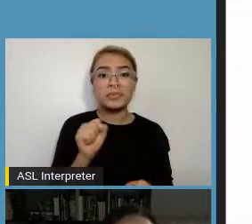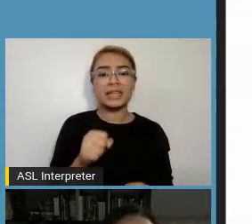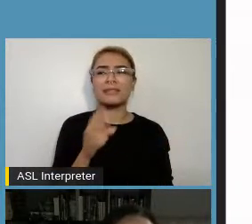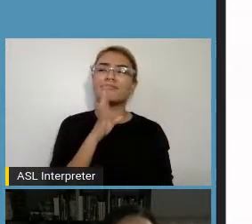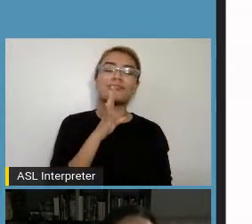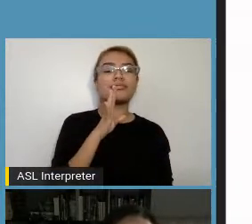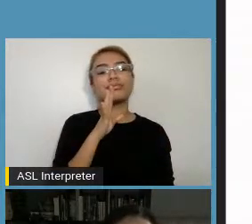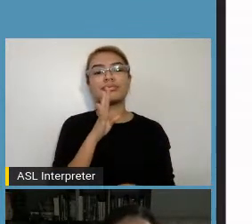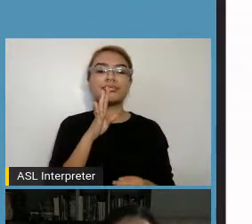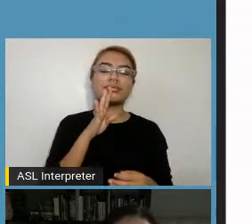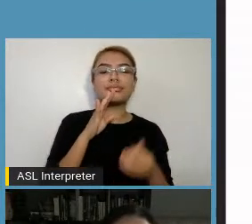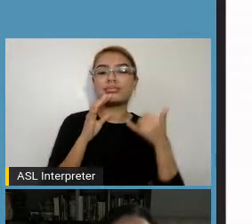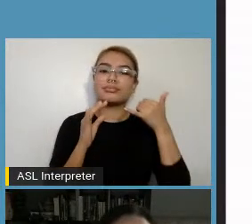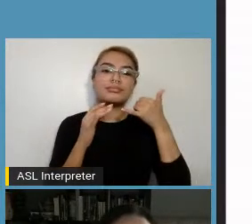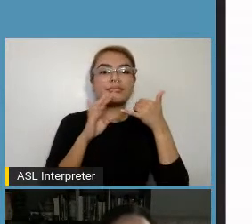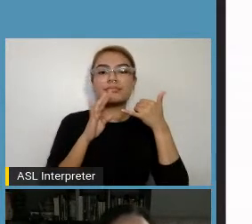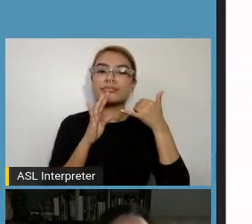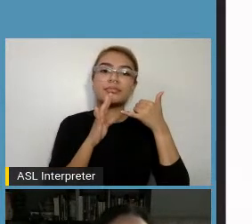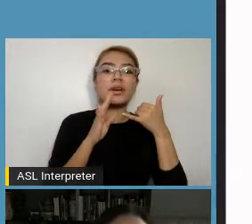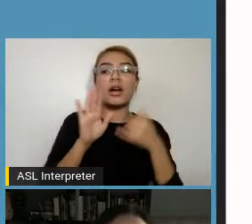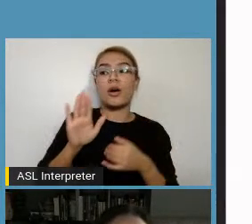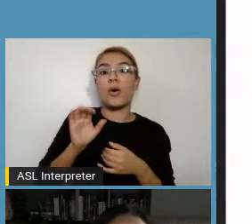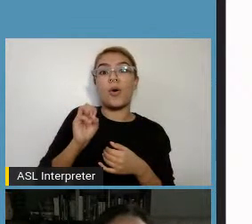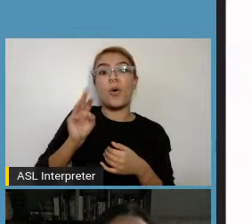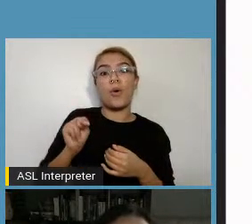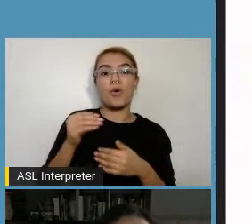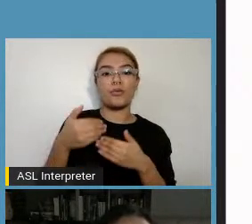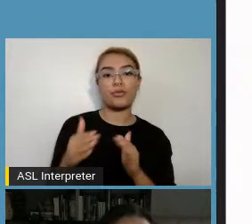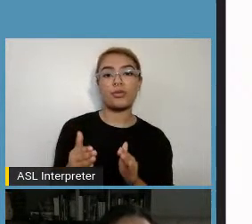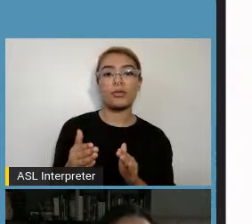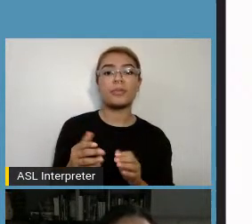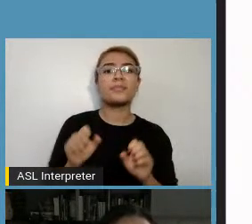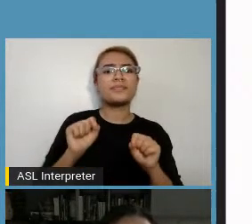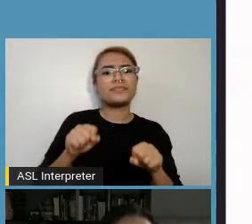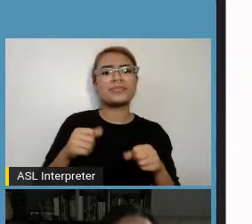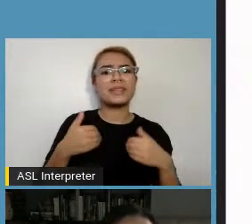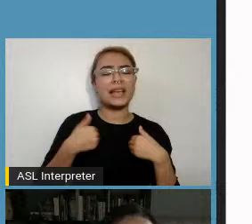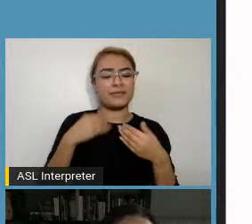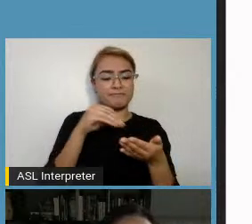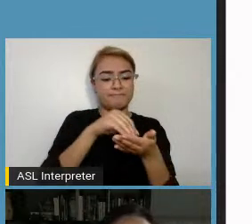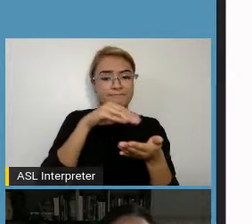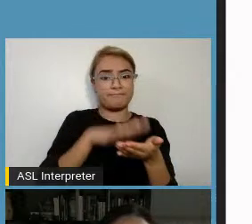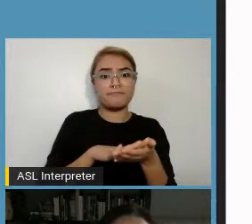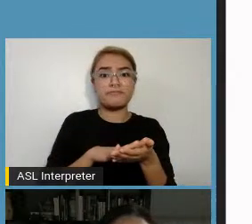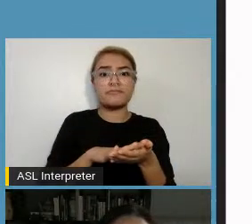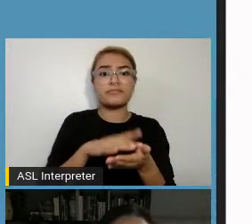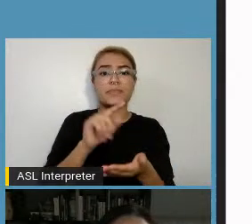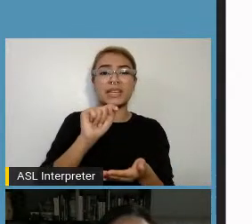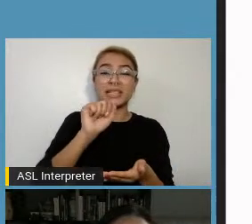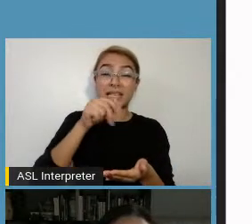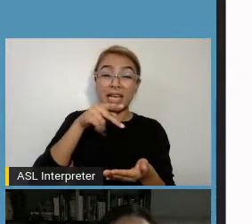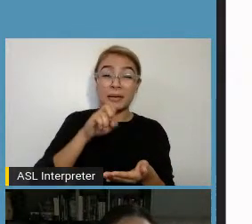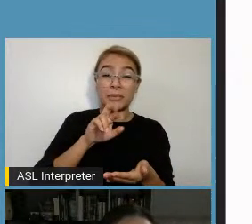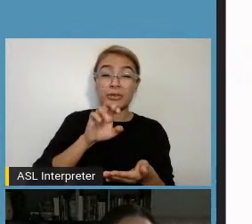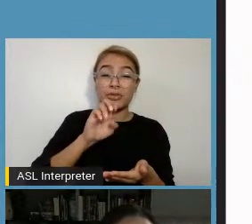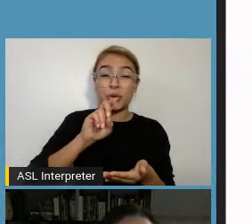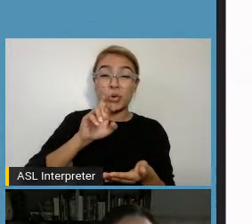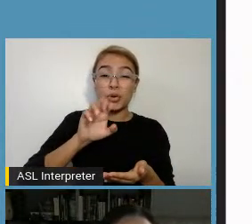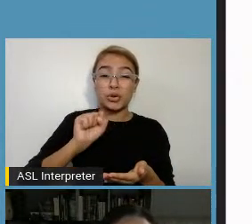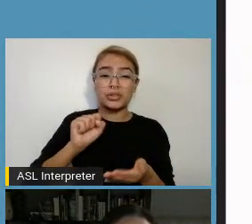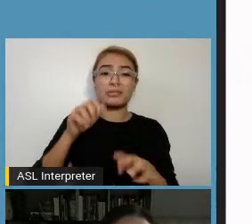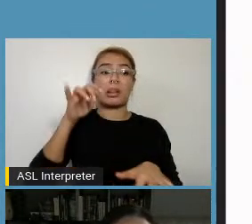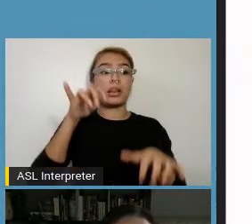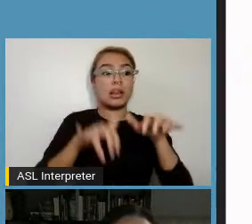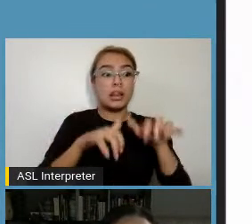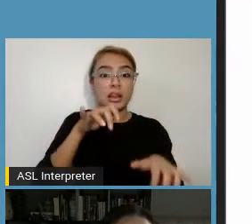room was pretty amazing. We were recording things on tape recorders. typewriters and carbon paper,